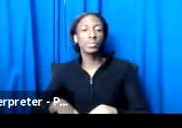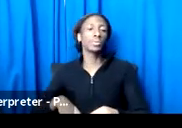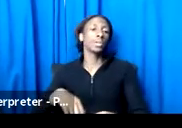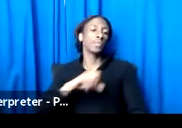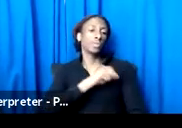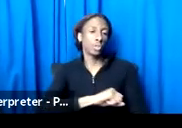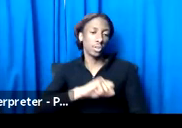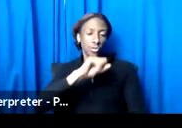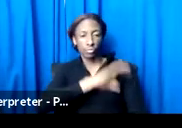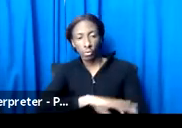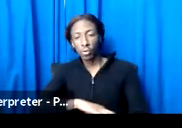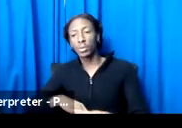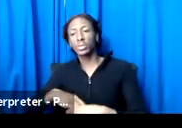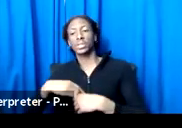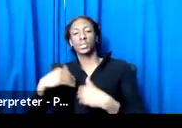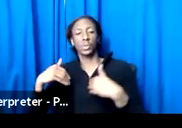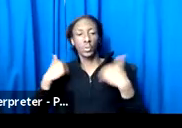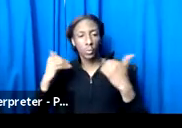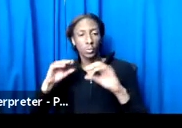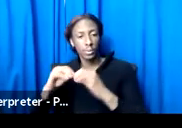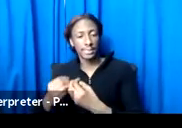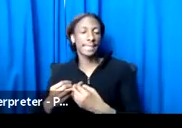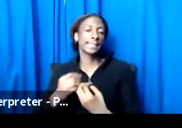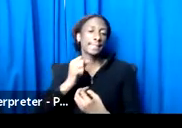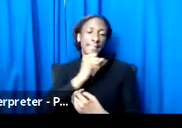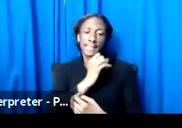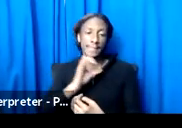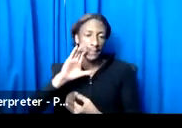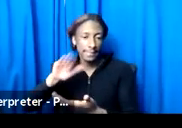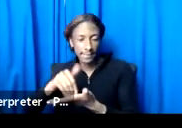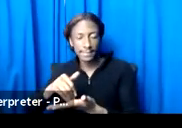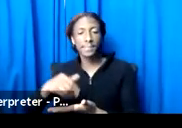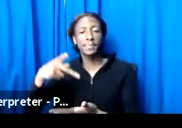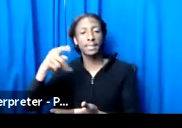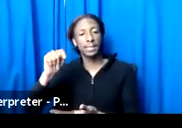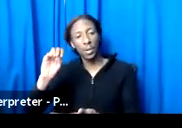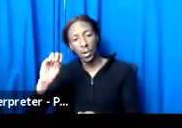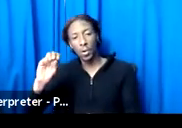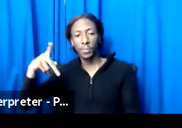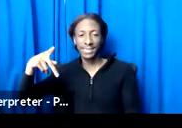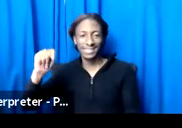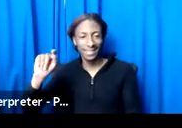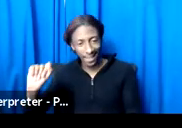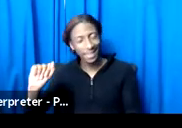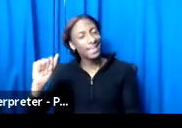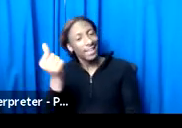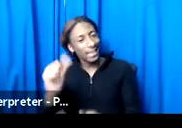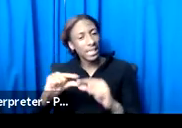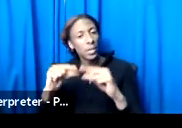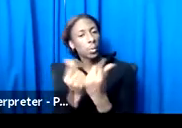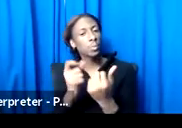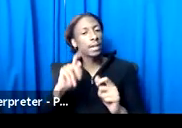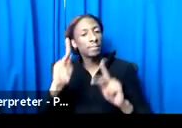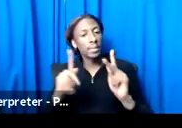youth organizations, senior centers, PTOs, PTAs, any group of people that are interested, they fall into